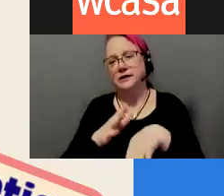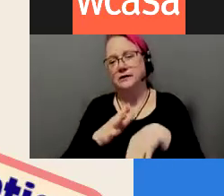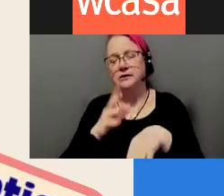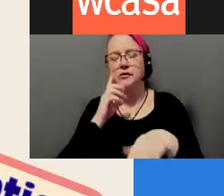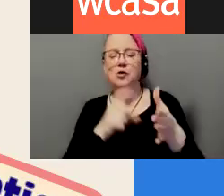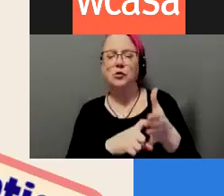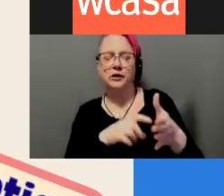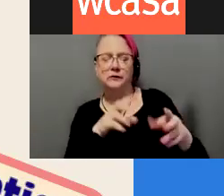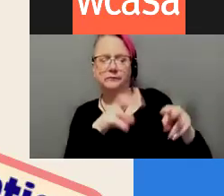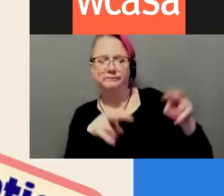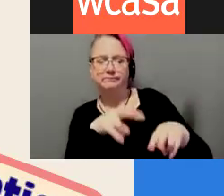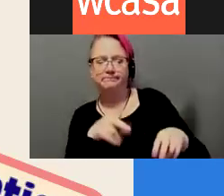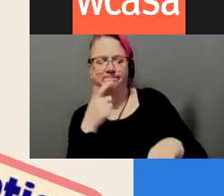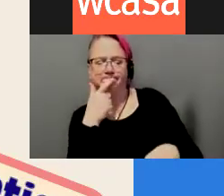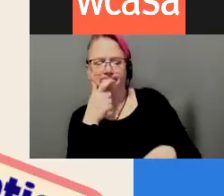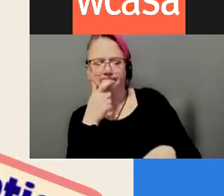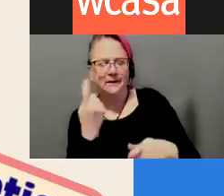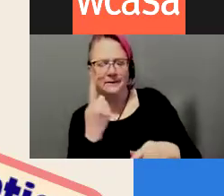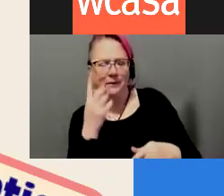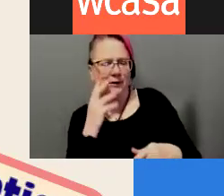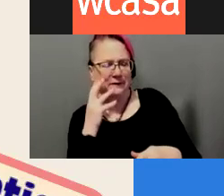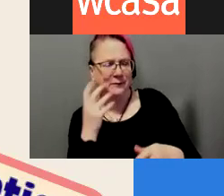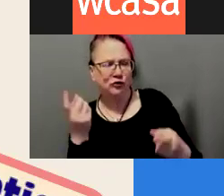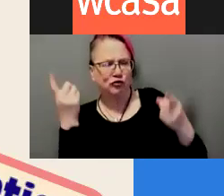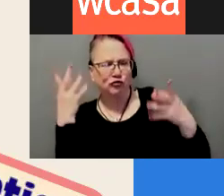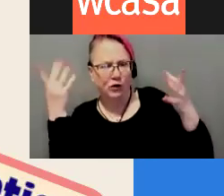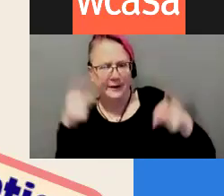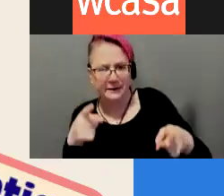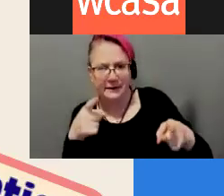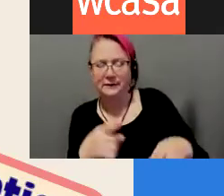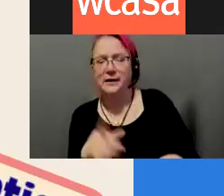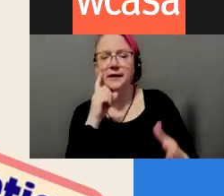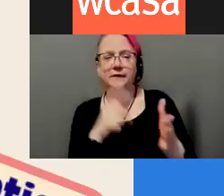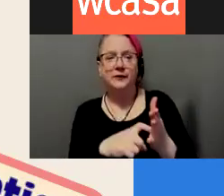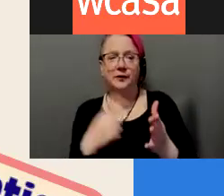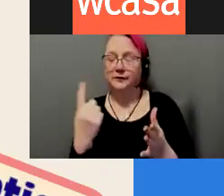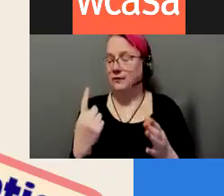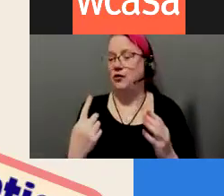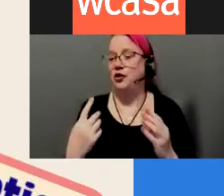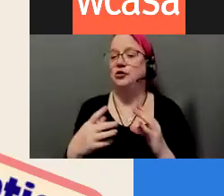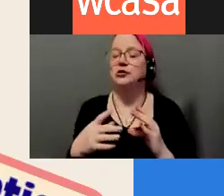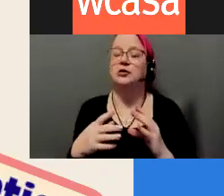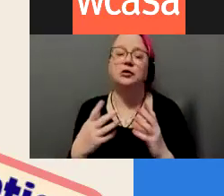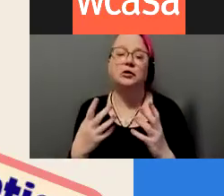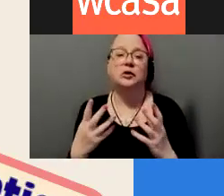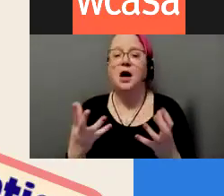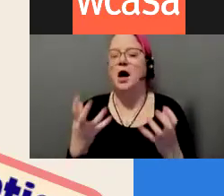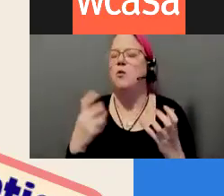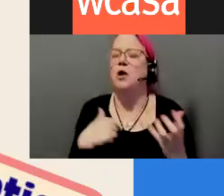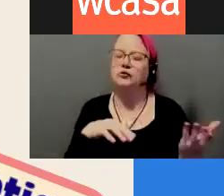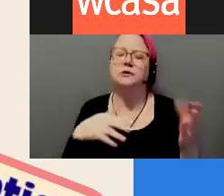notice that someone is experiencing a crisis. So if you notice someone talking about wanting to